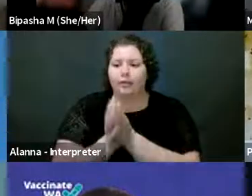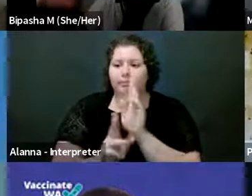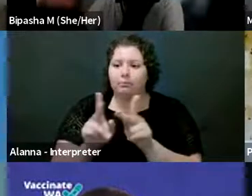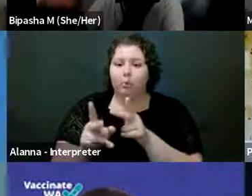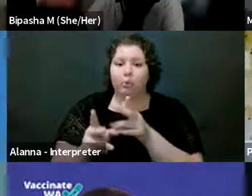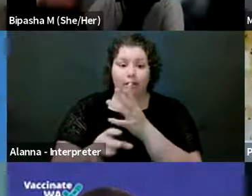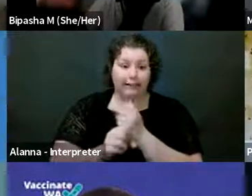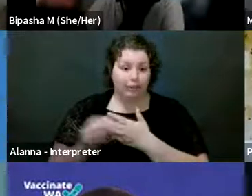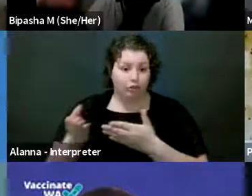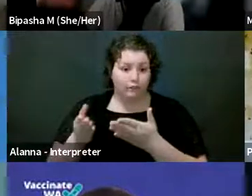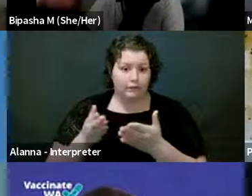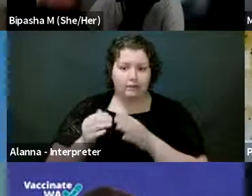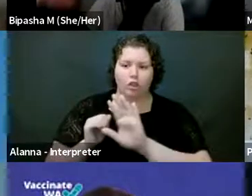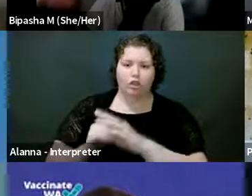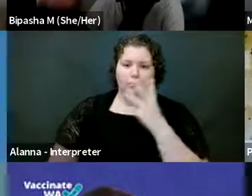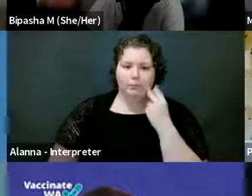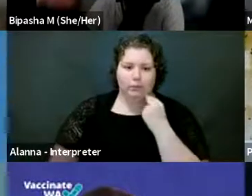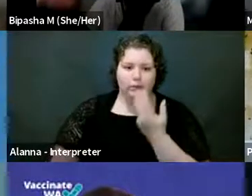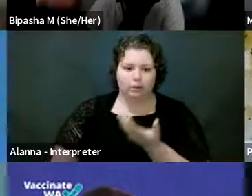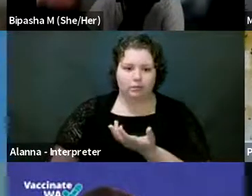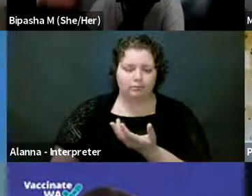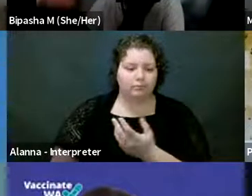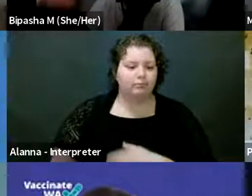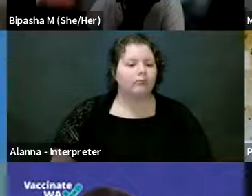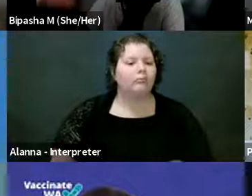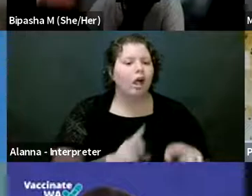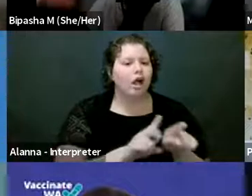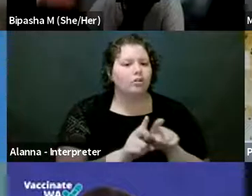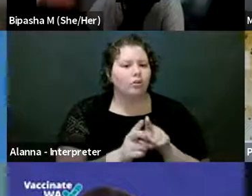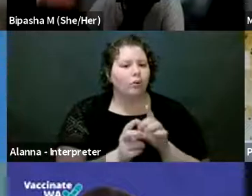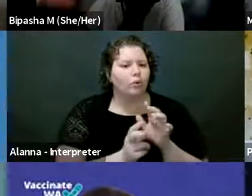relates to, there was a mention too